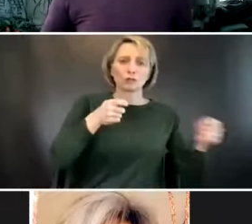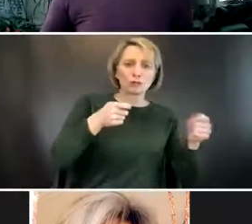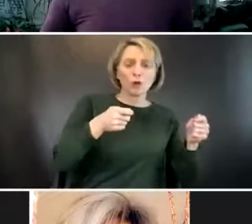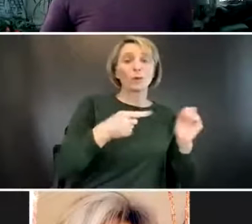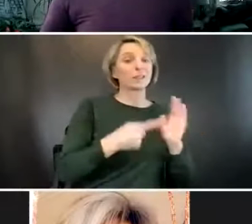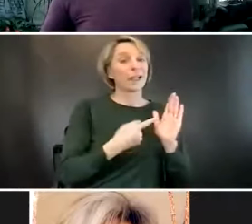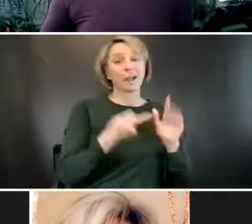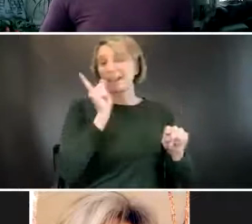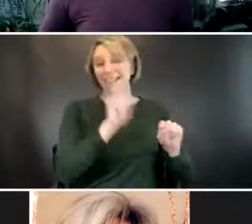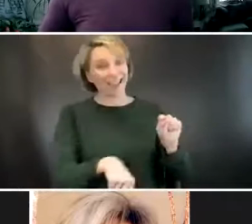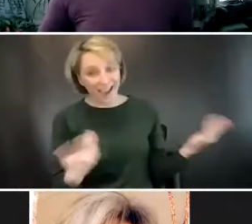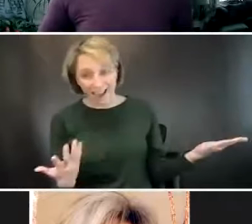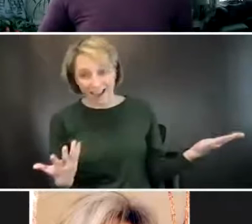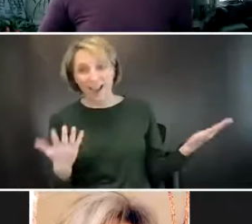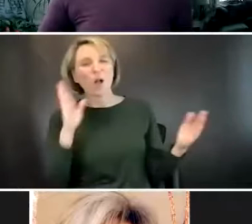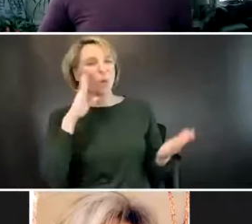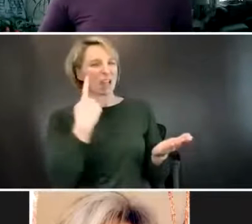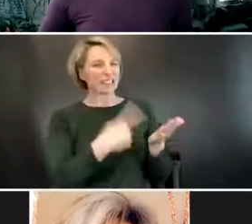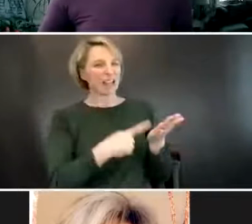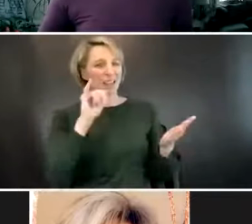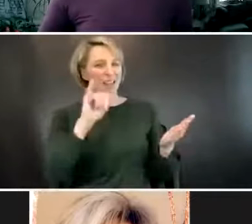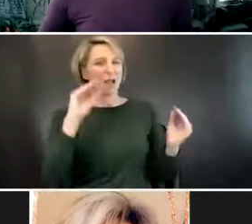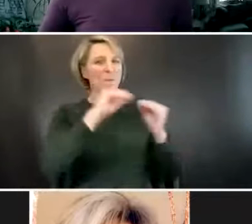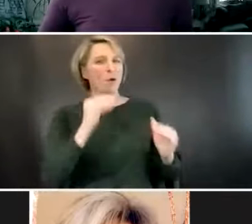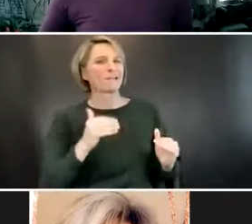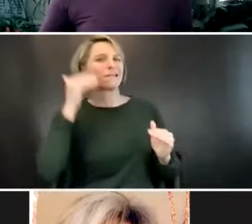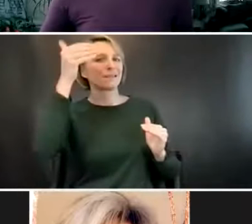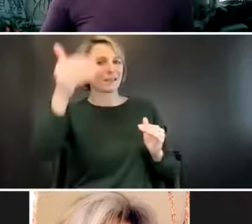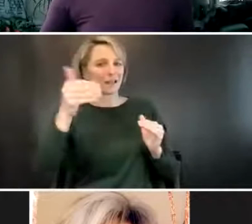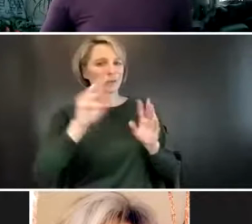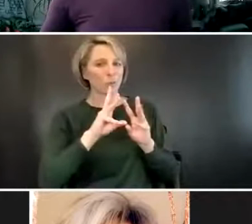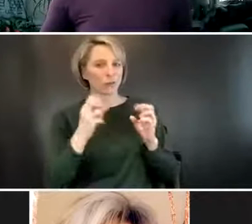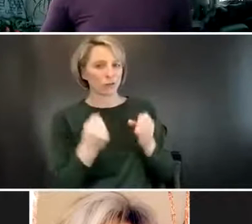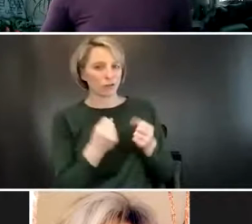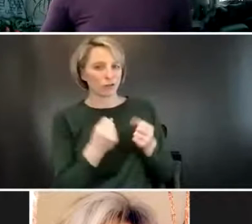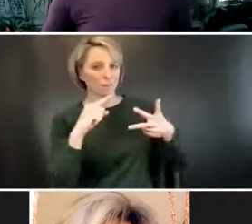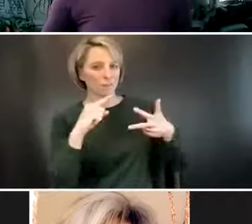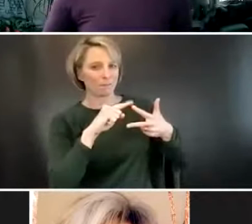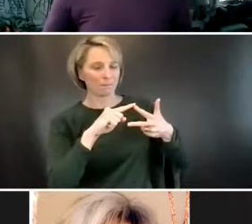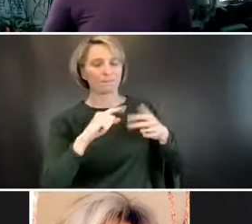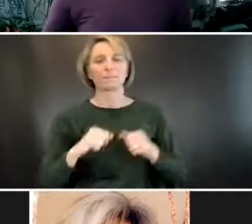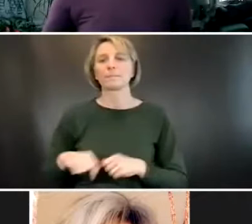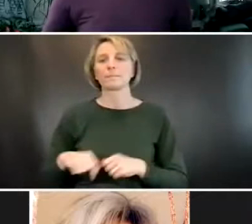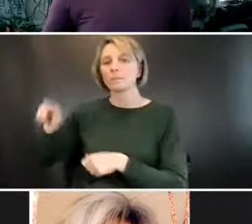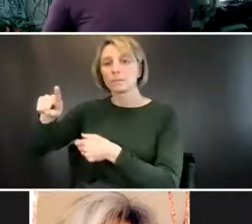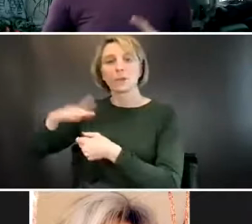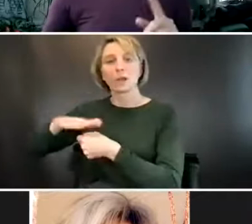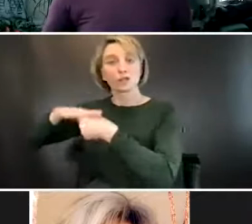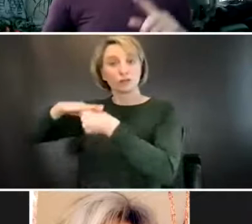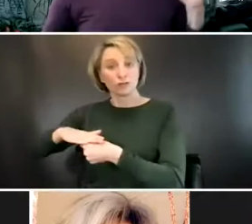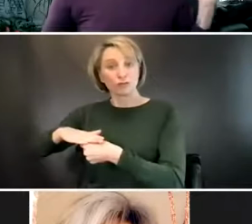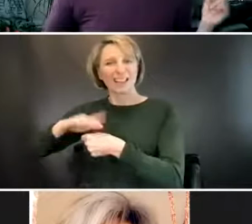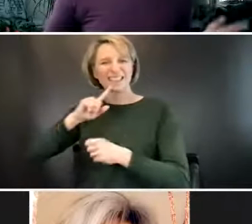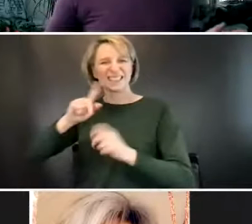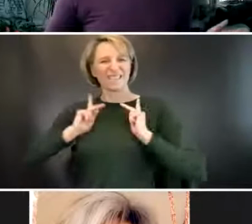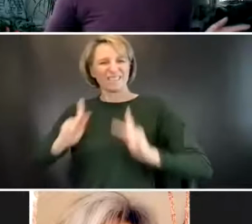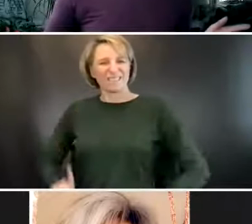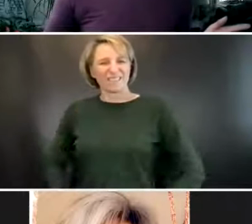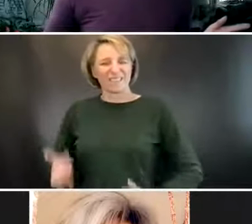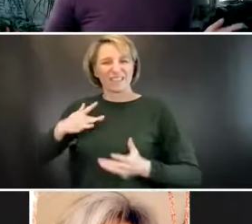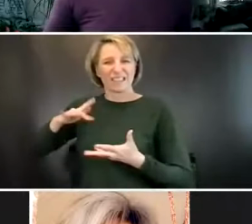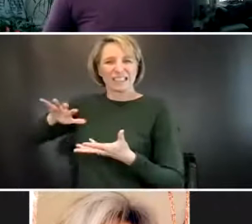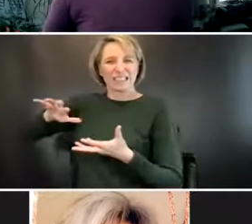Stress is the physical, mental, or emotional strain or tension as a result of exposure to a